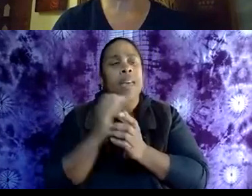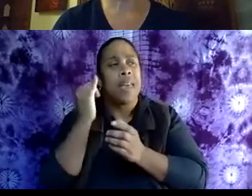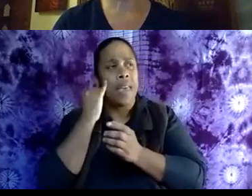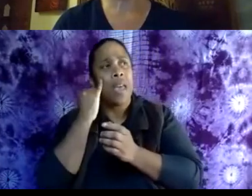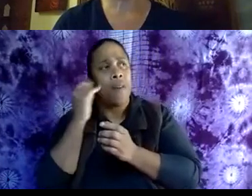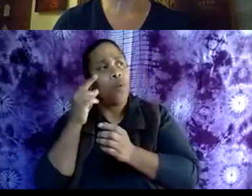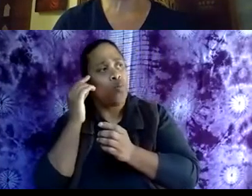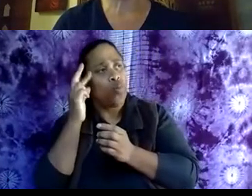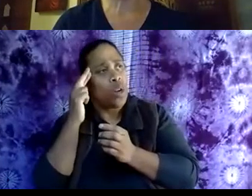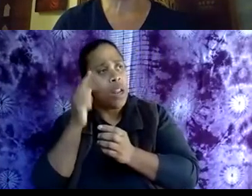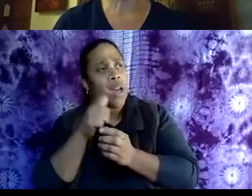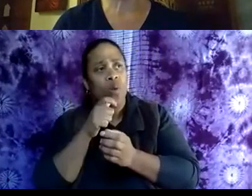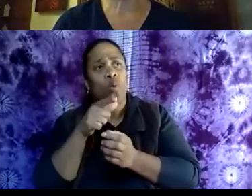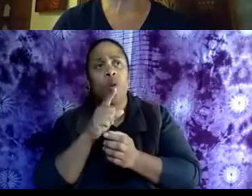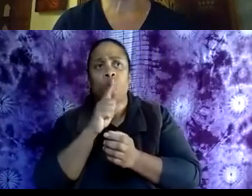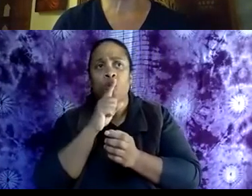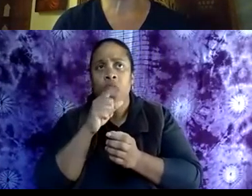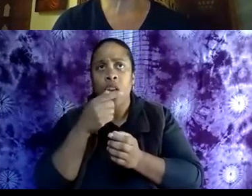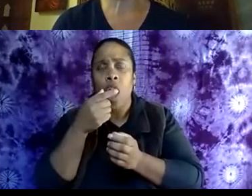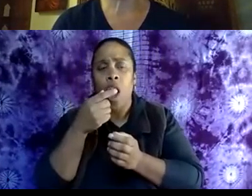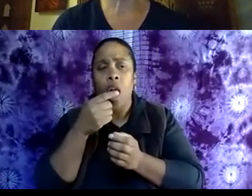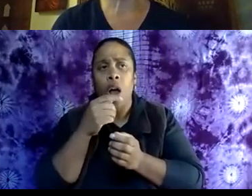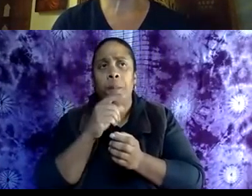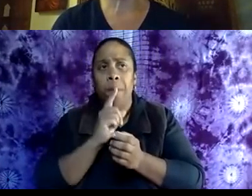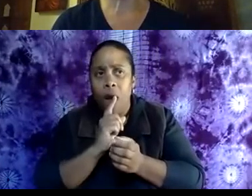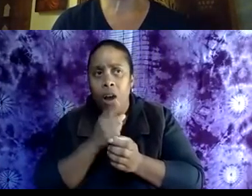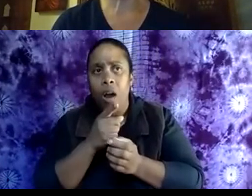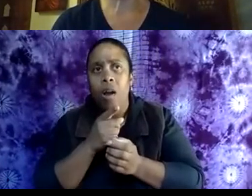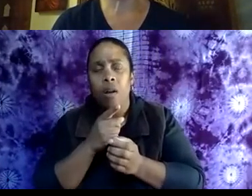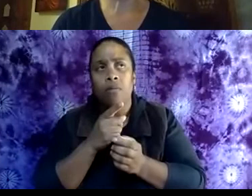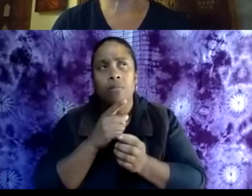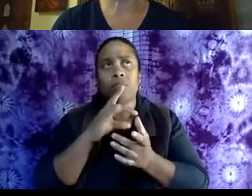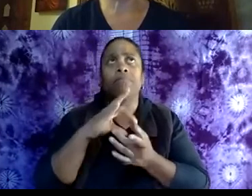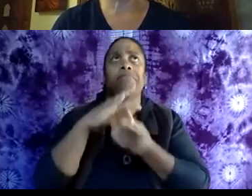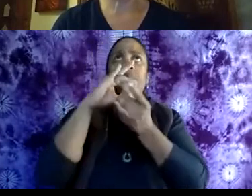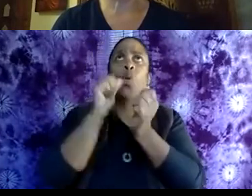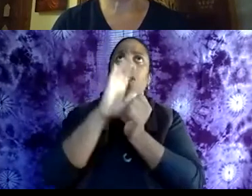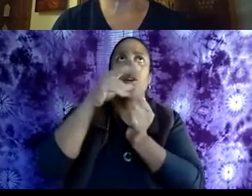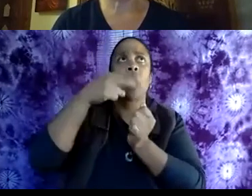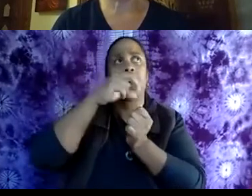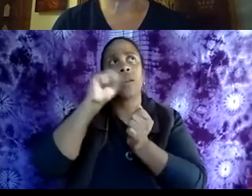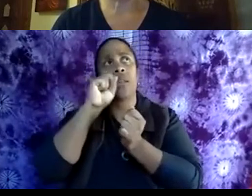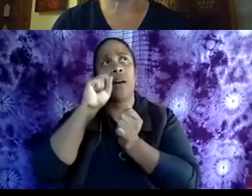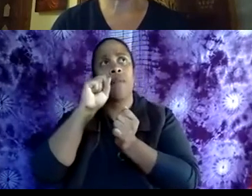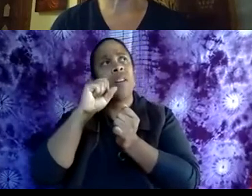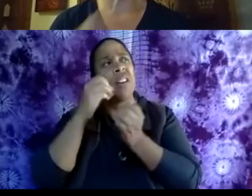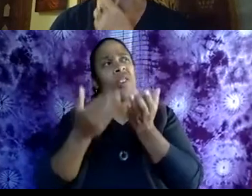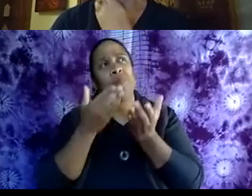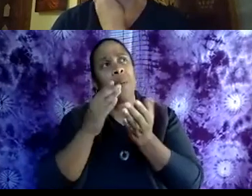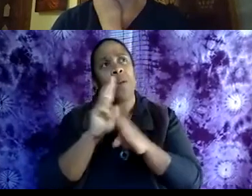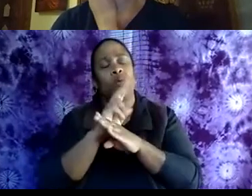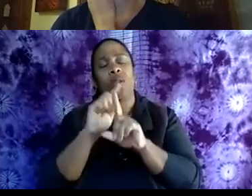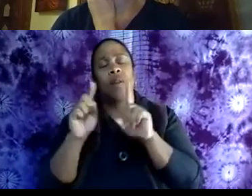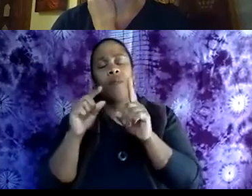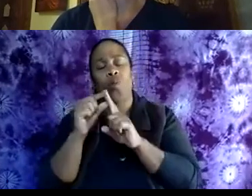are, when you get a sense of the divineness that you are, and you may use a different word than that, this is the one